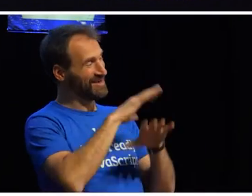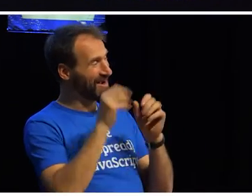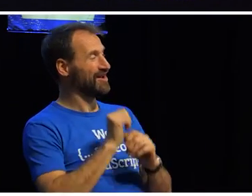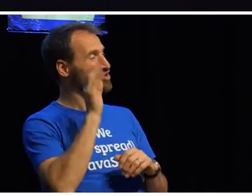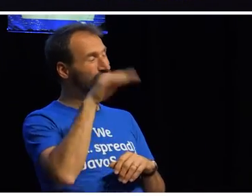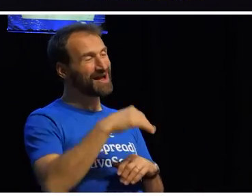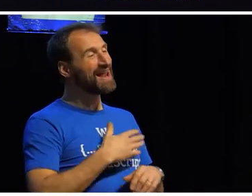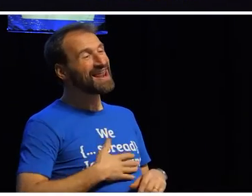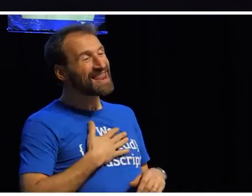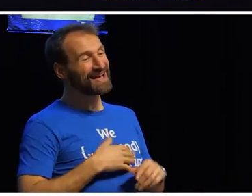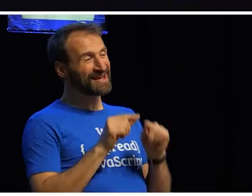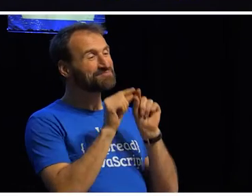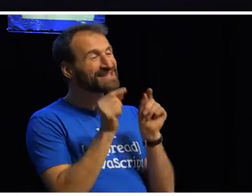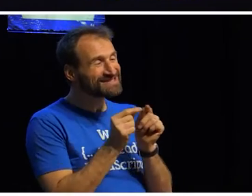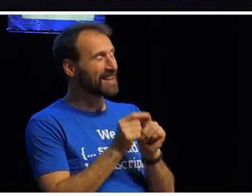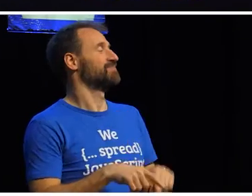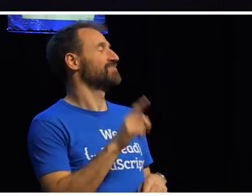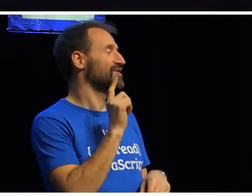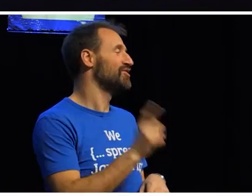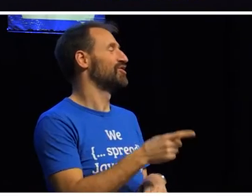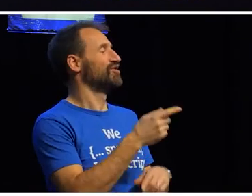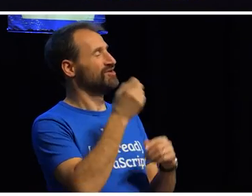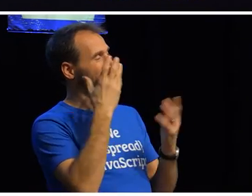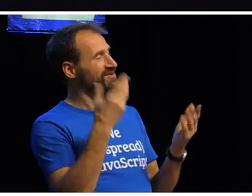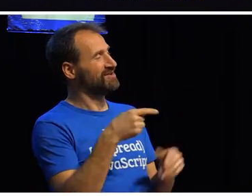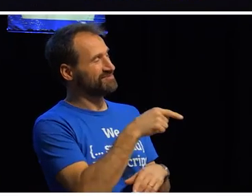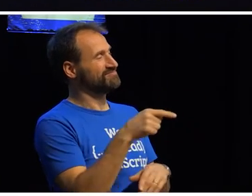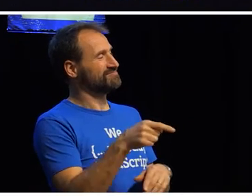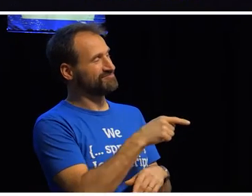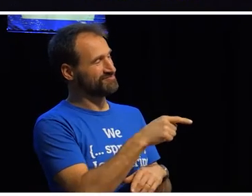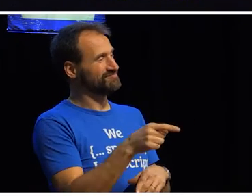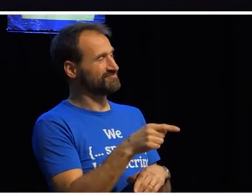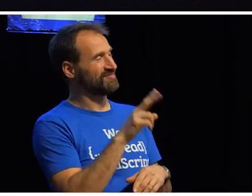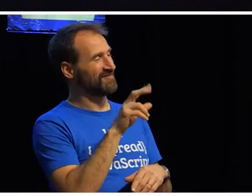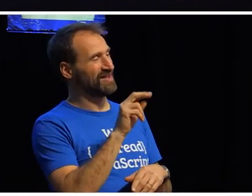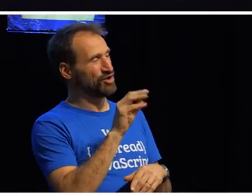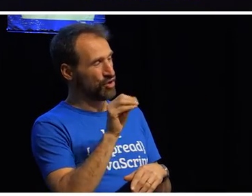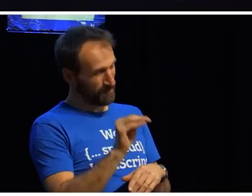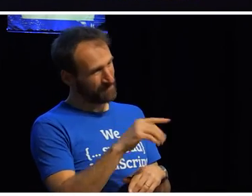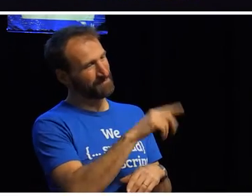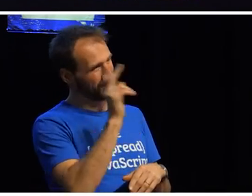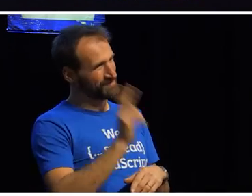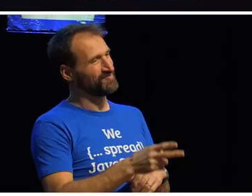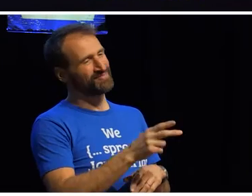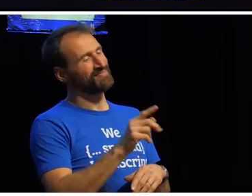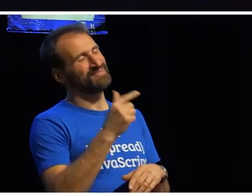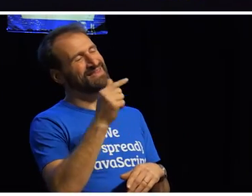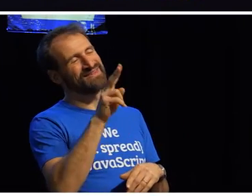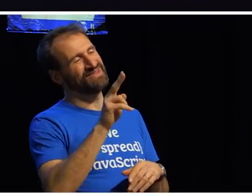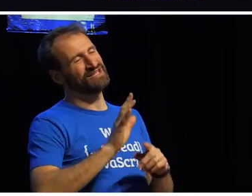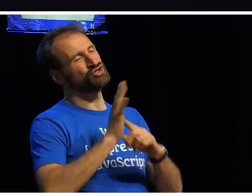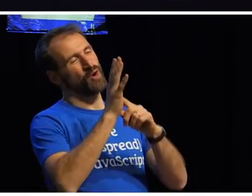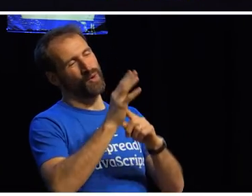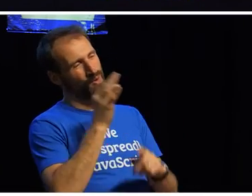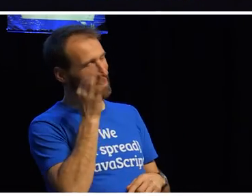pretzels. And the Venom is the only kitty with a Twitter handle. Venom is actually a TV show cat. And